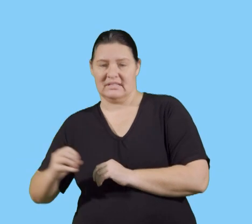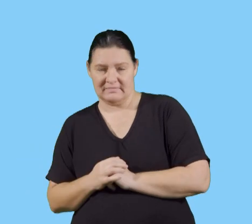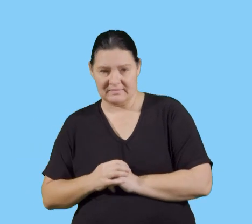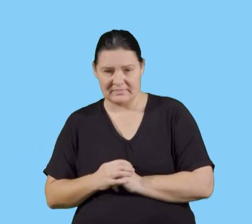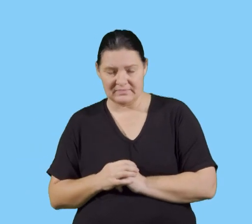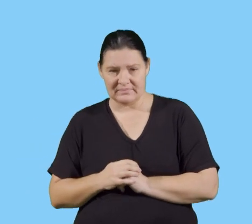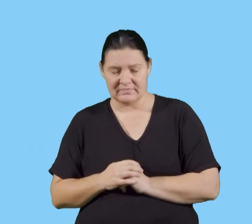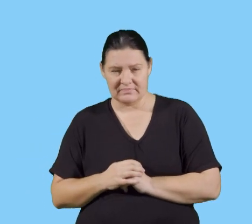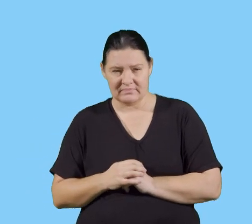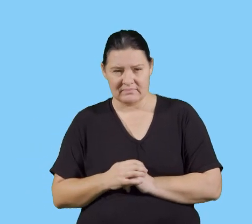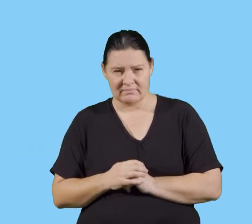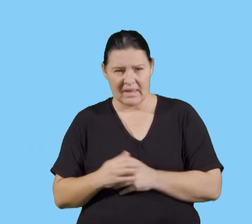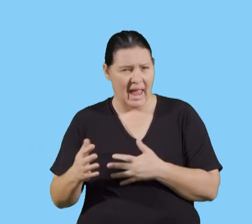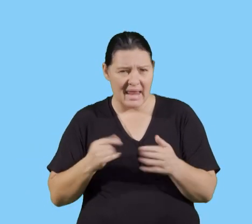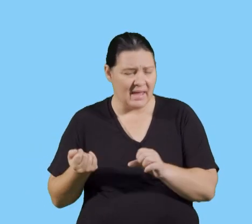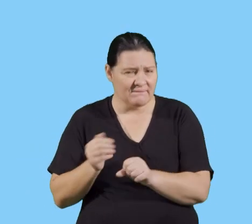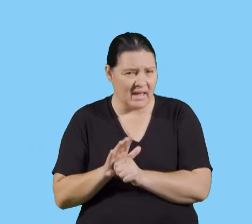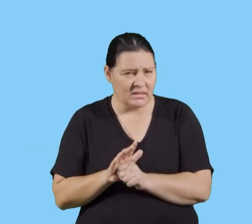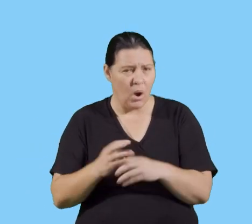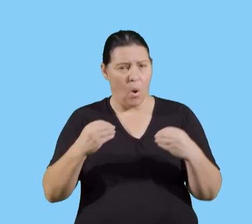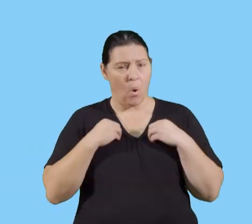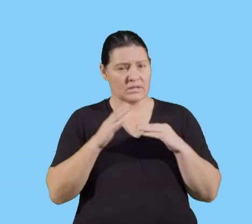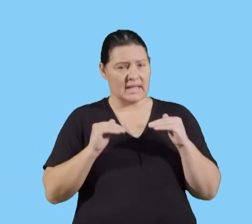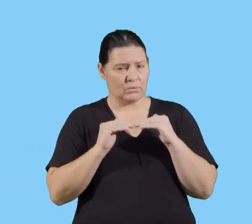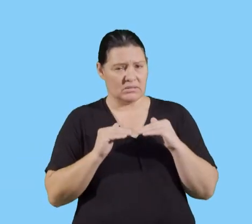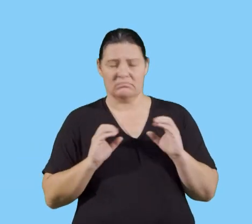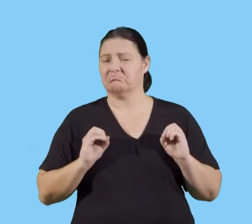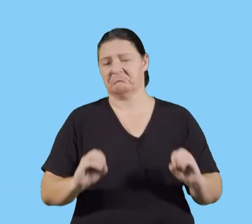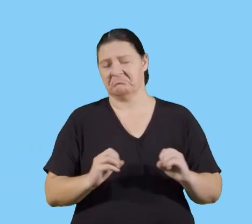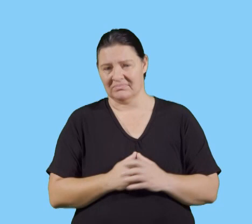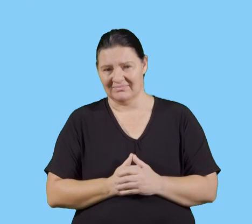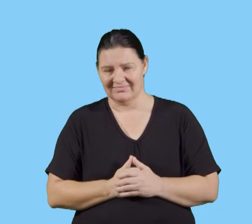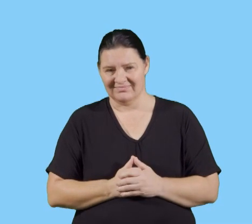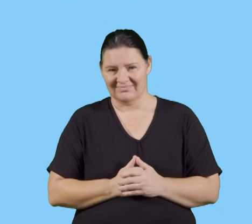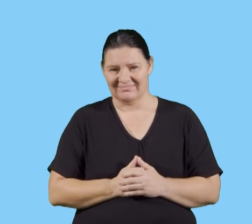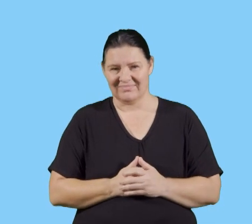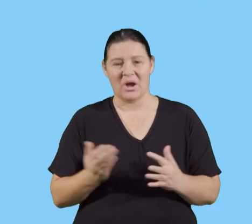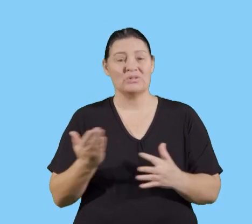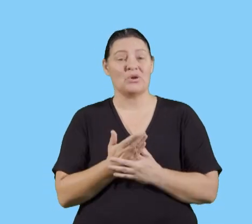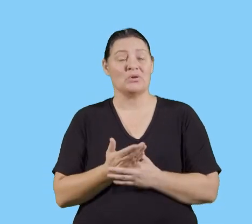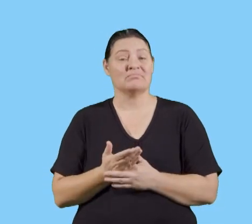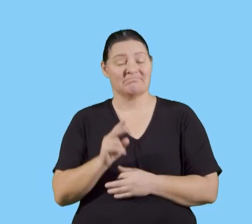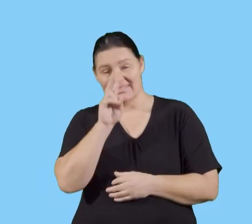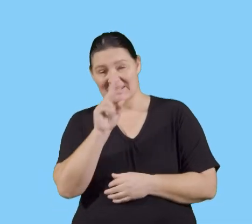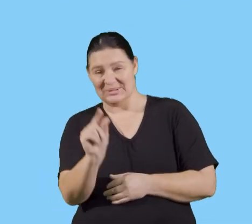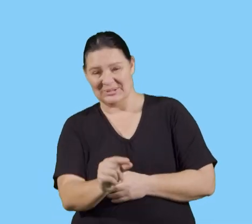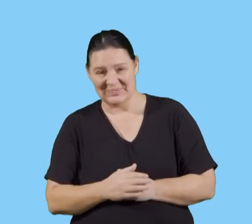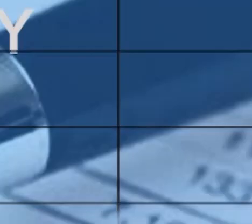any effect on the owner's equity? Definitely not. We'll go for a short ad break. See you in a while.